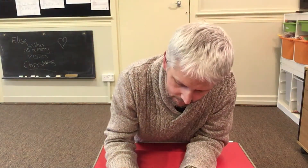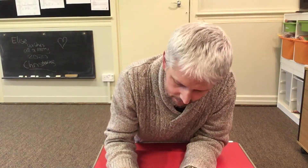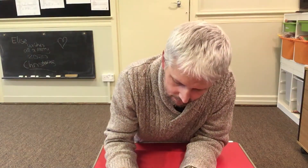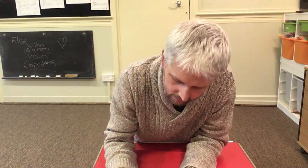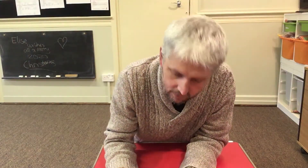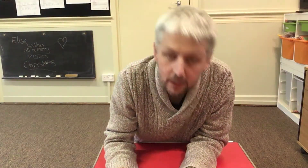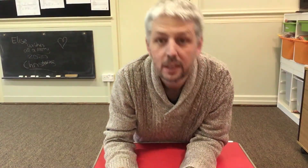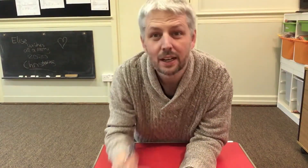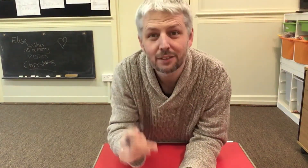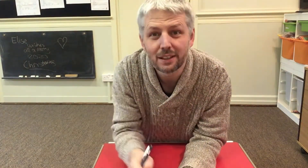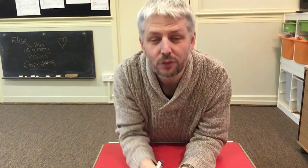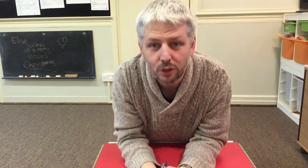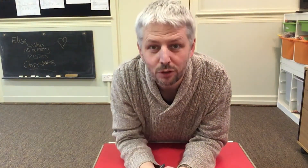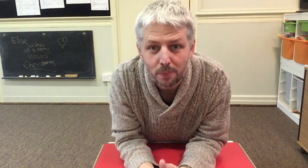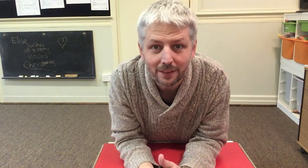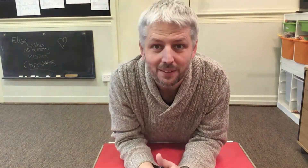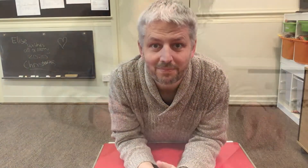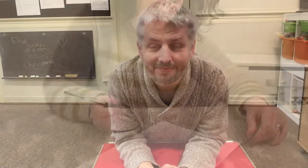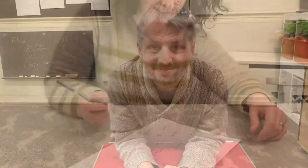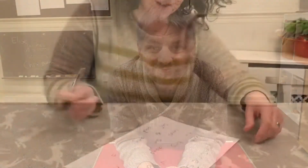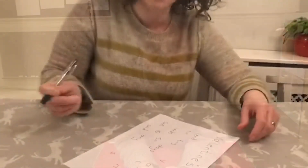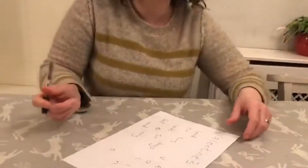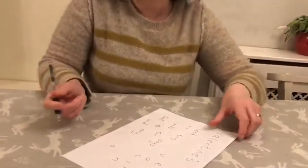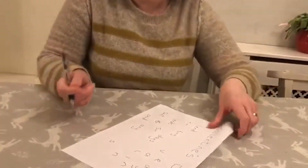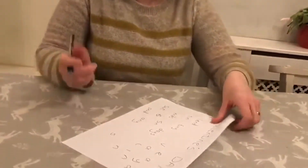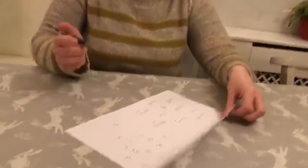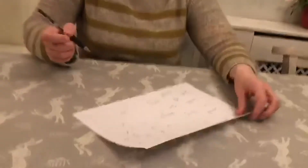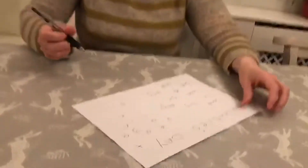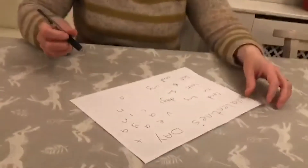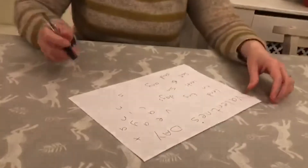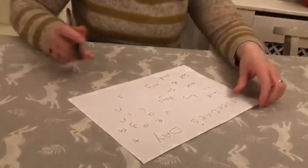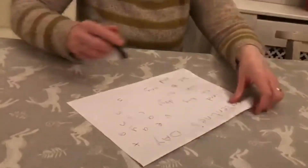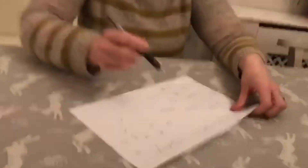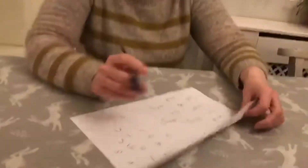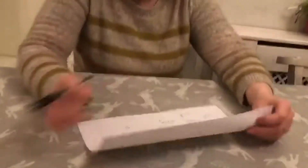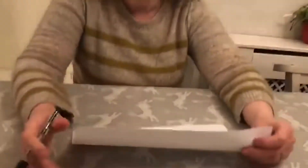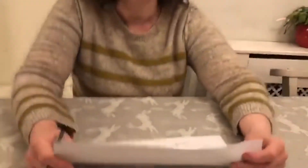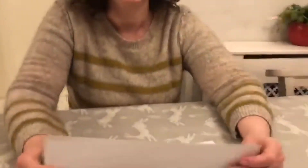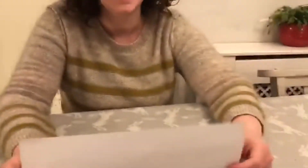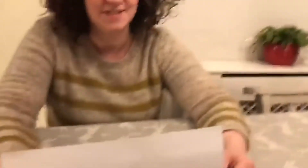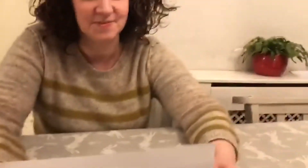minute. Let's see if you can do better. Okay, so I've got